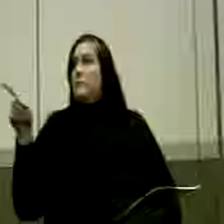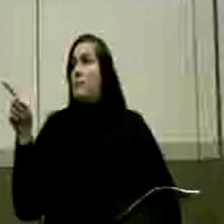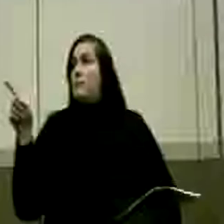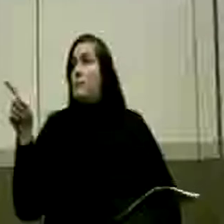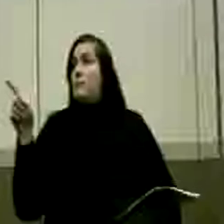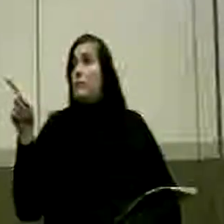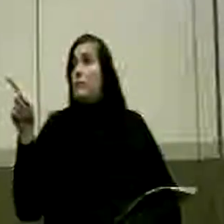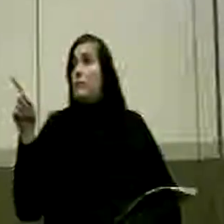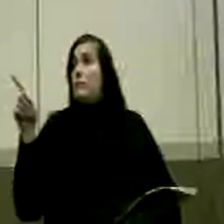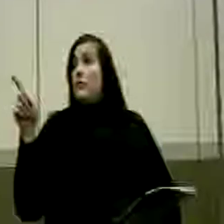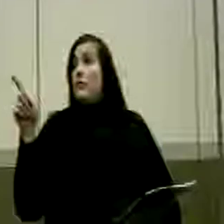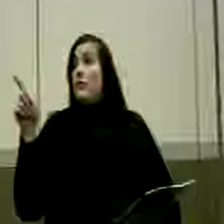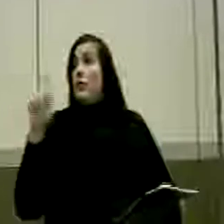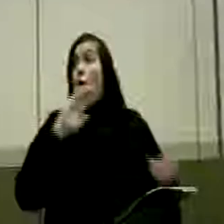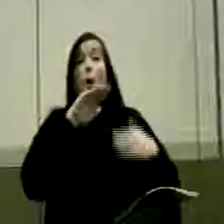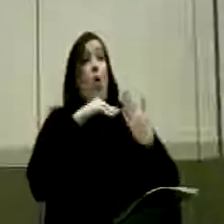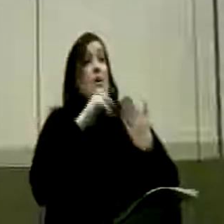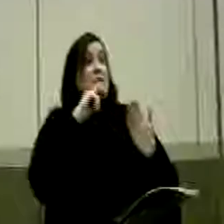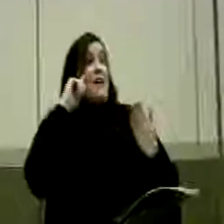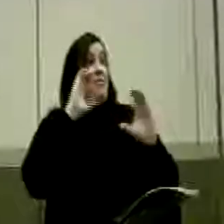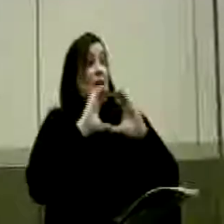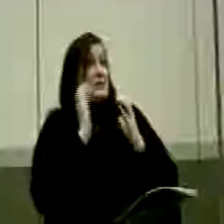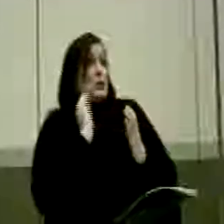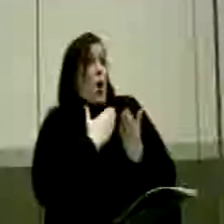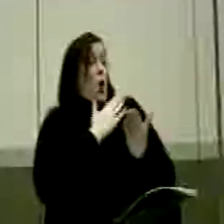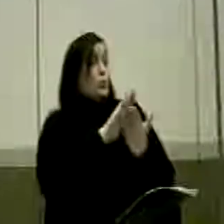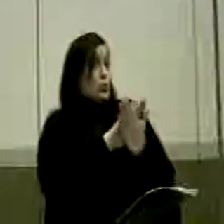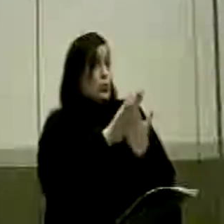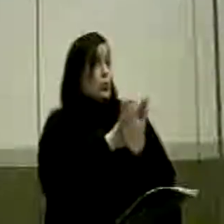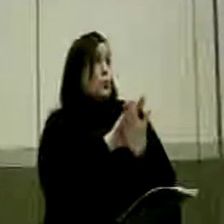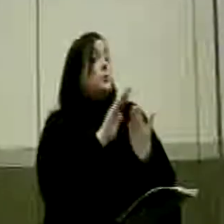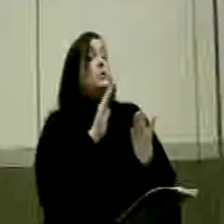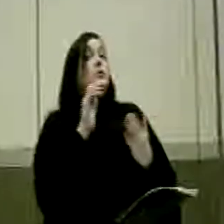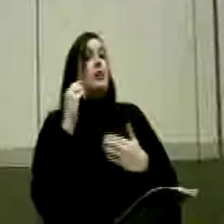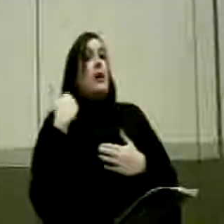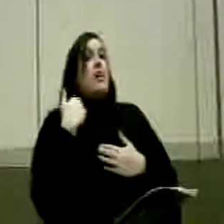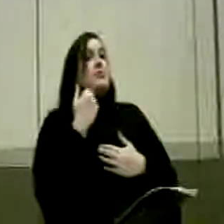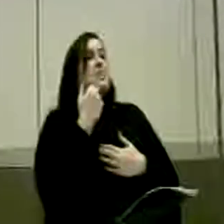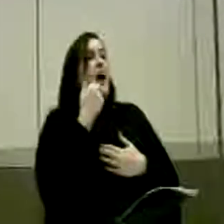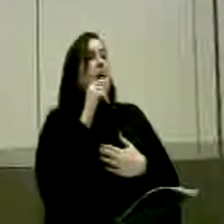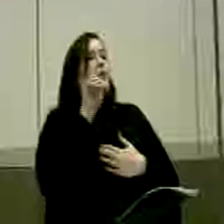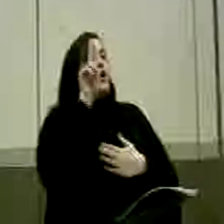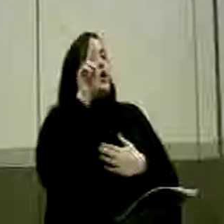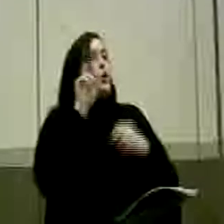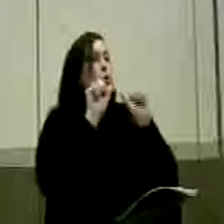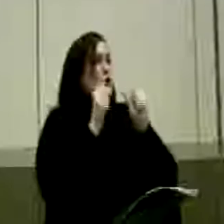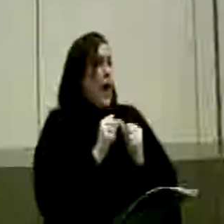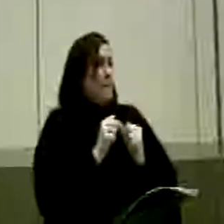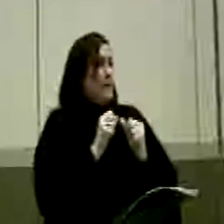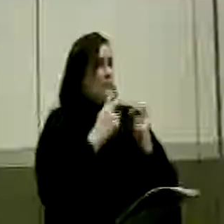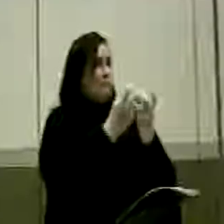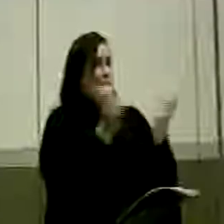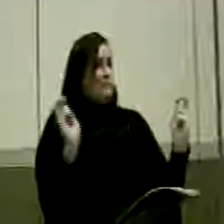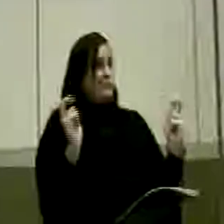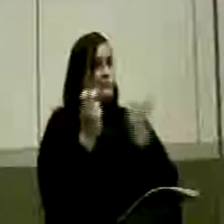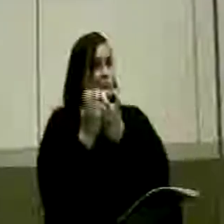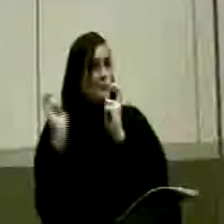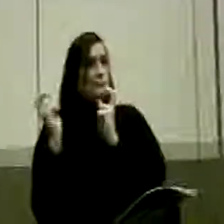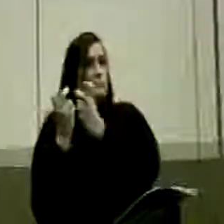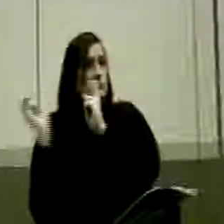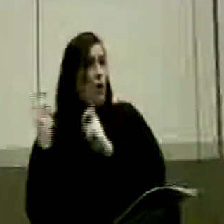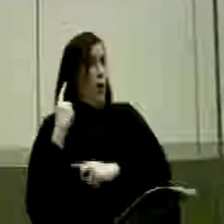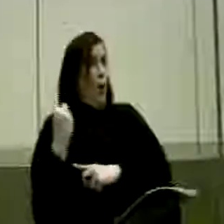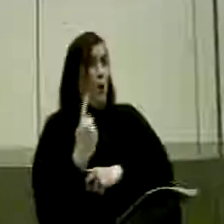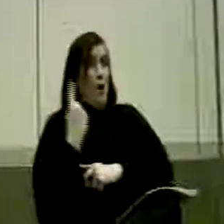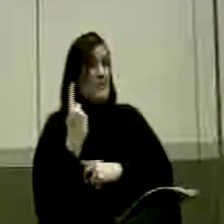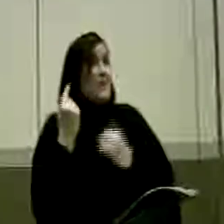classes, self-contained classes in our school, they all have the U-shaped table, the U-shaped desks. Right. I mean, we're always that way, and